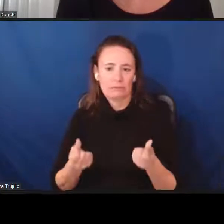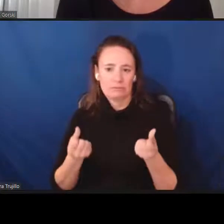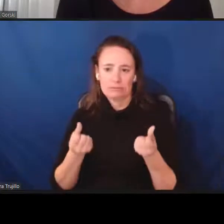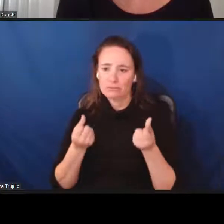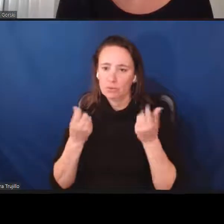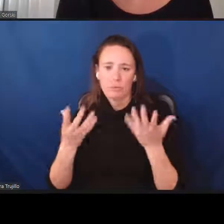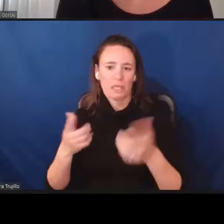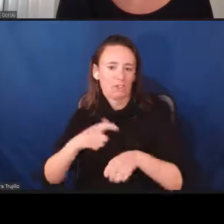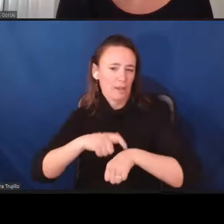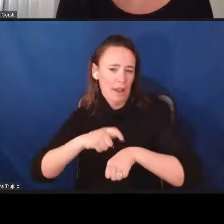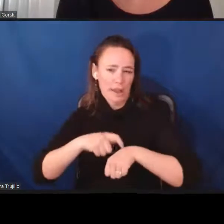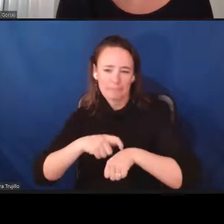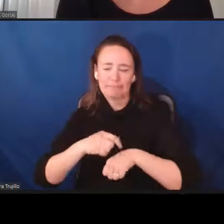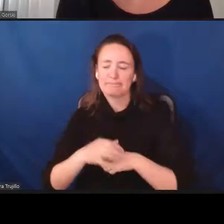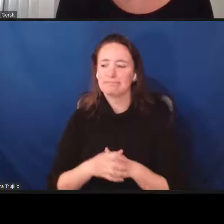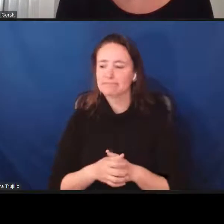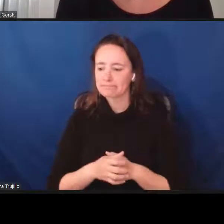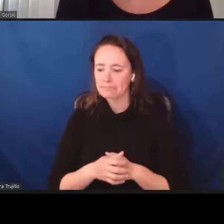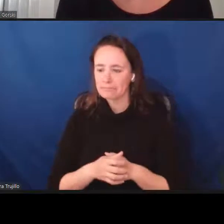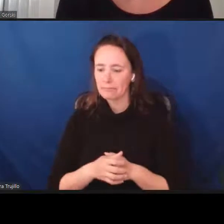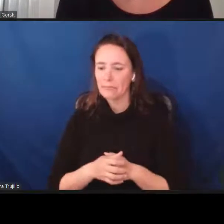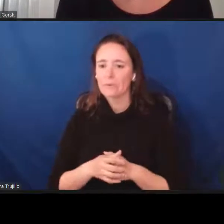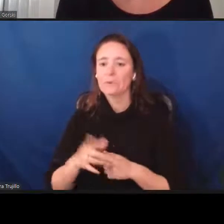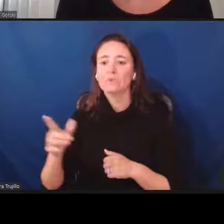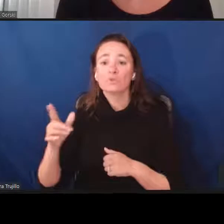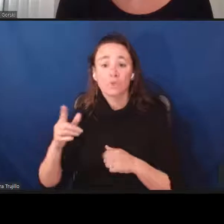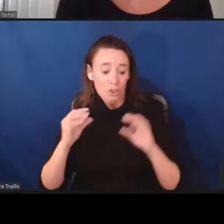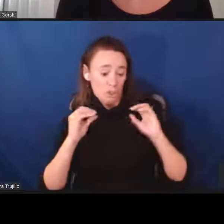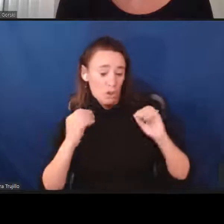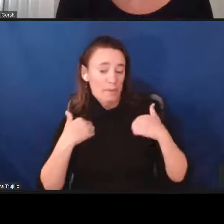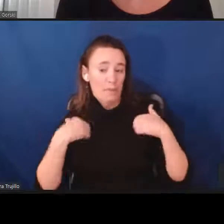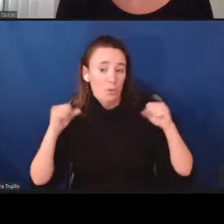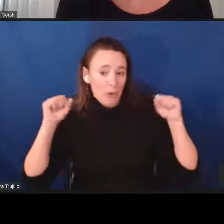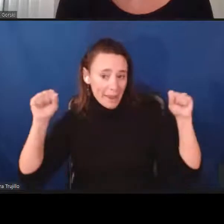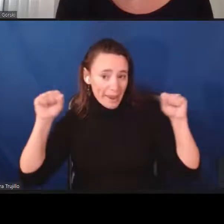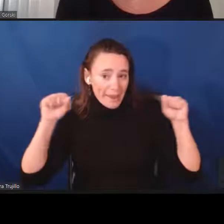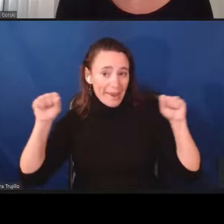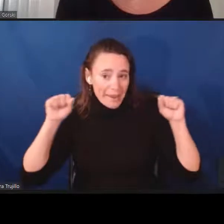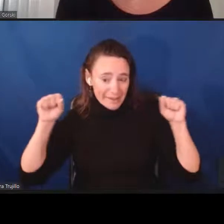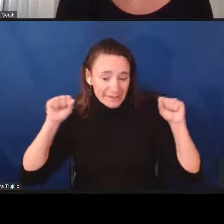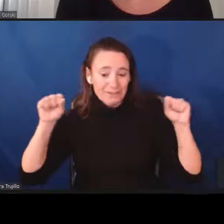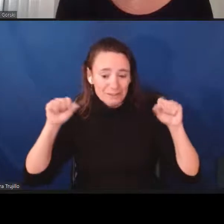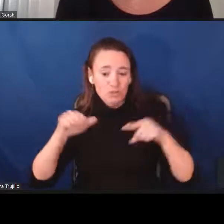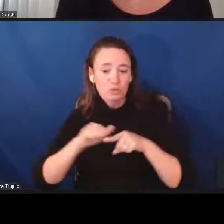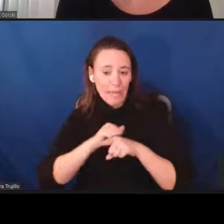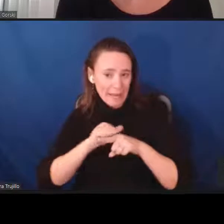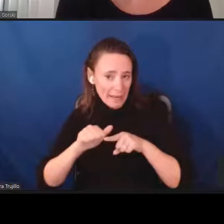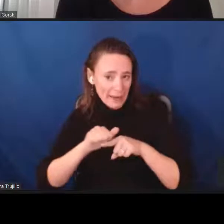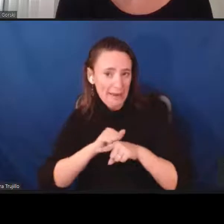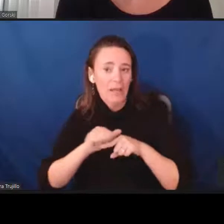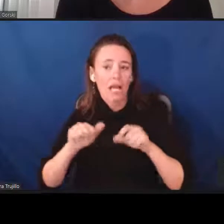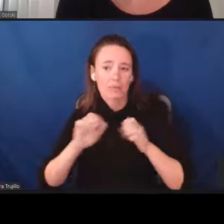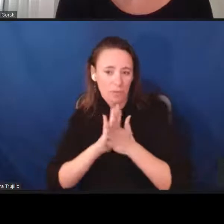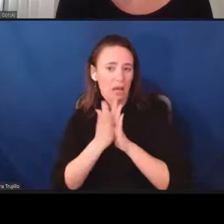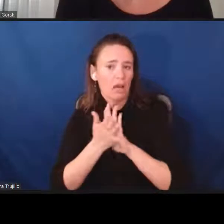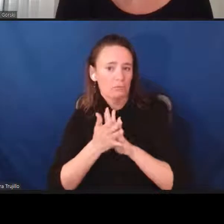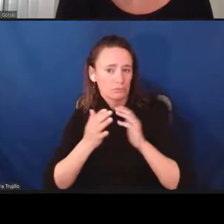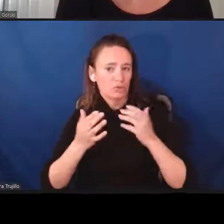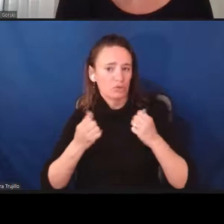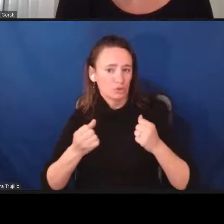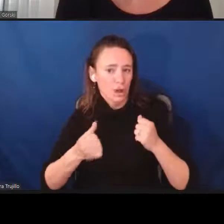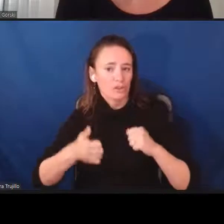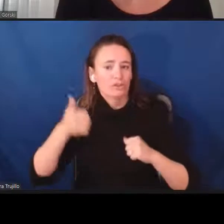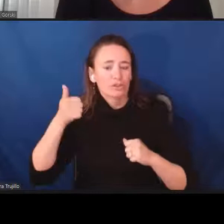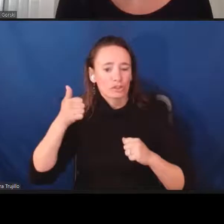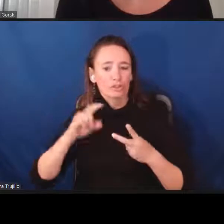so she did weight training with me, because that was something I still needed to do to get stronger. We tried